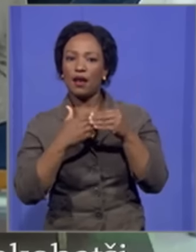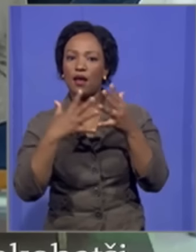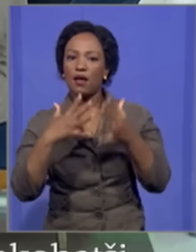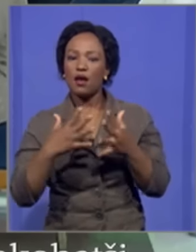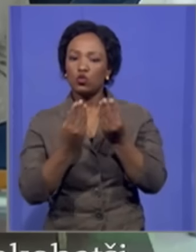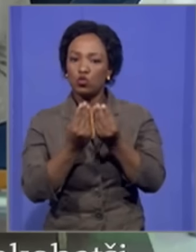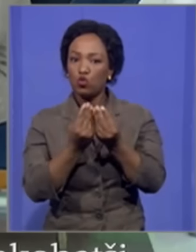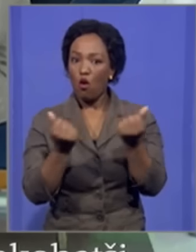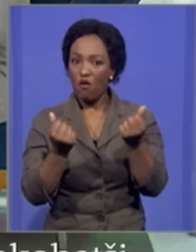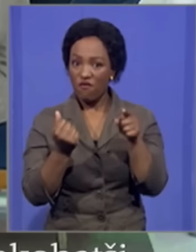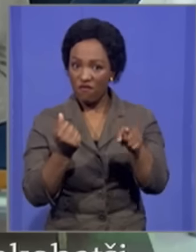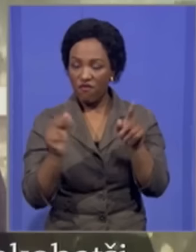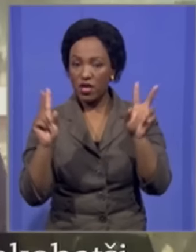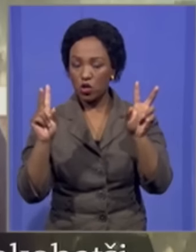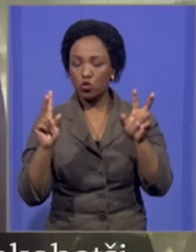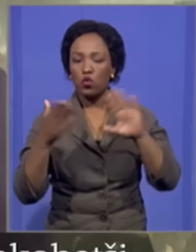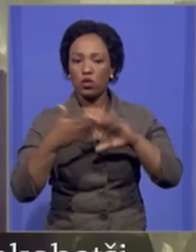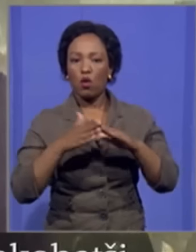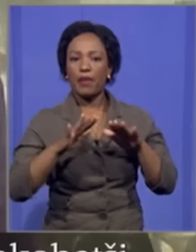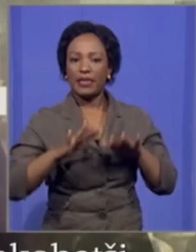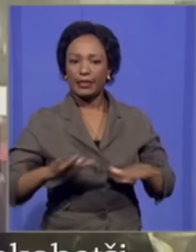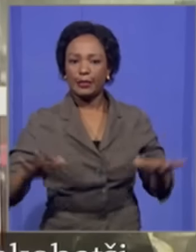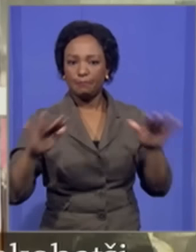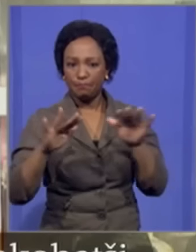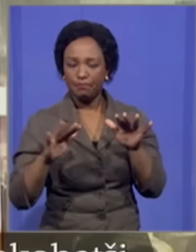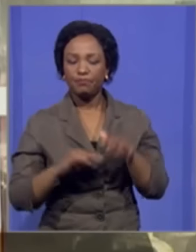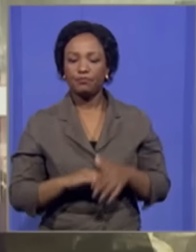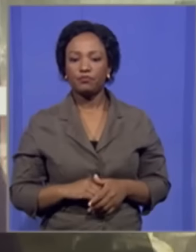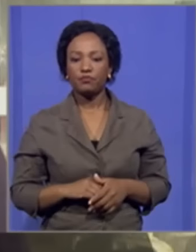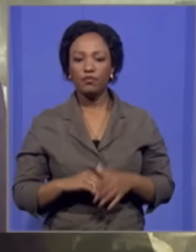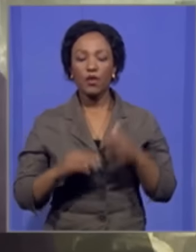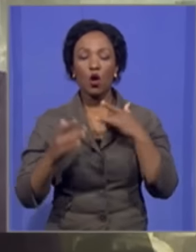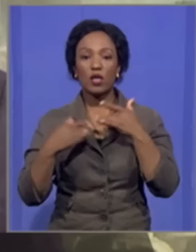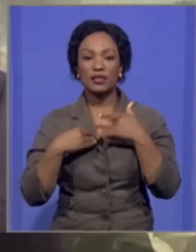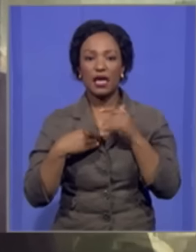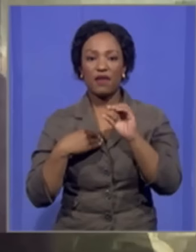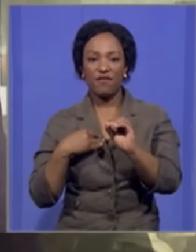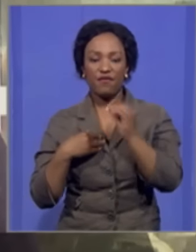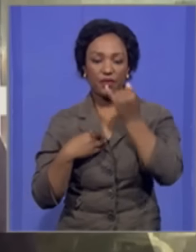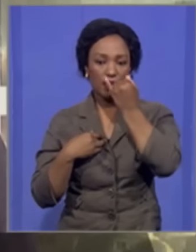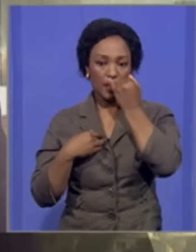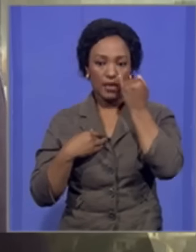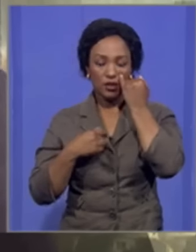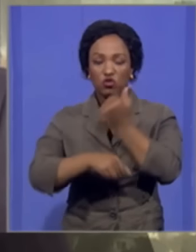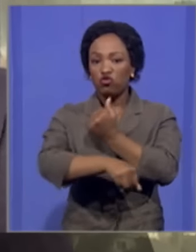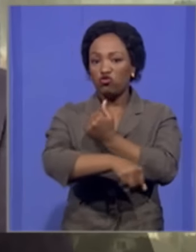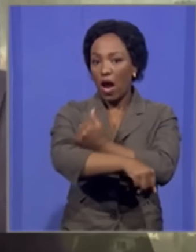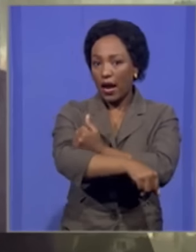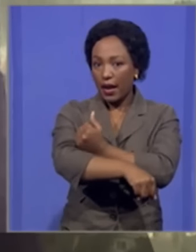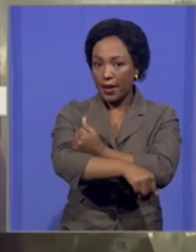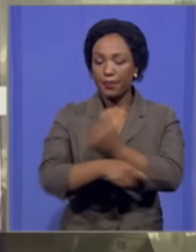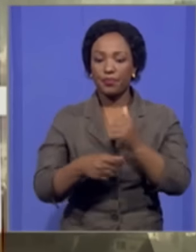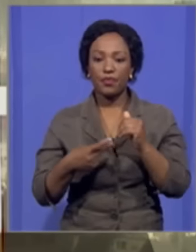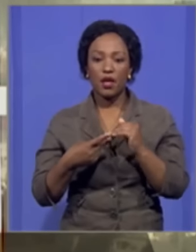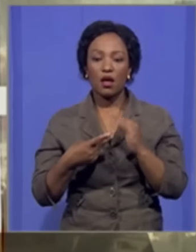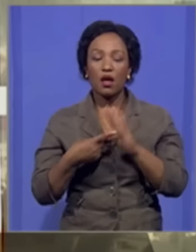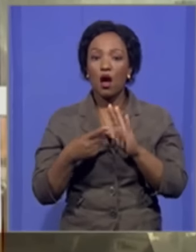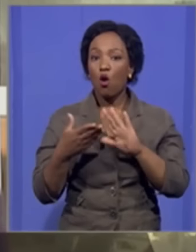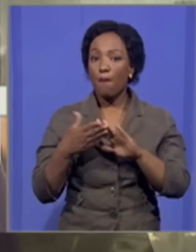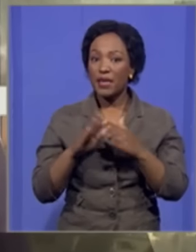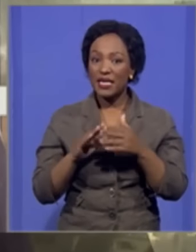leago metseng ya bona. They are concerned about the high level of drug abuse in the society and the community here, and